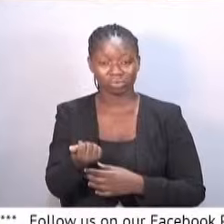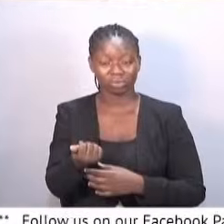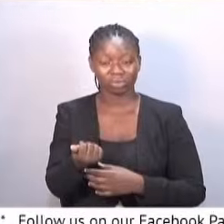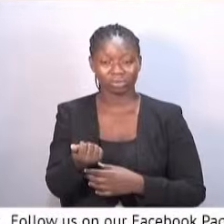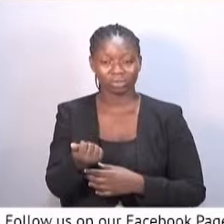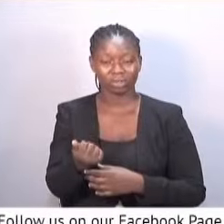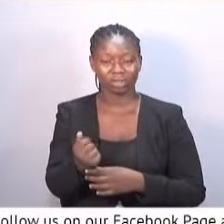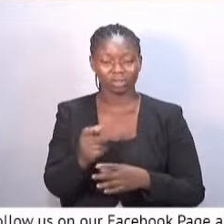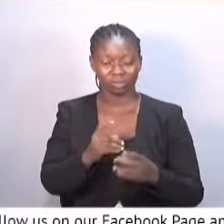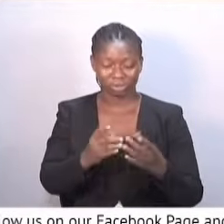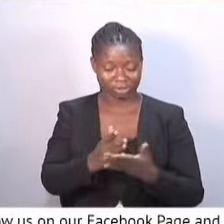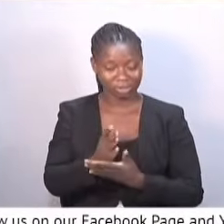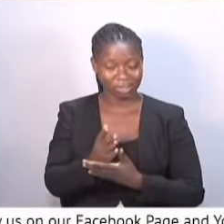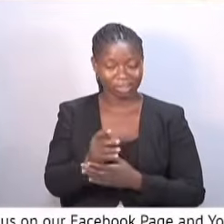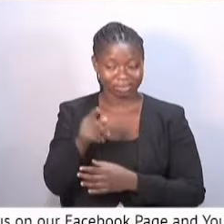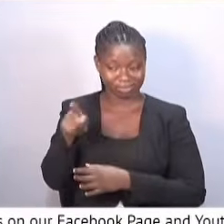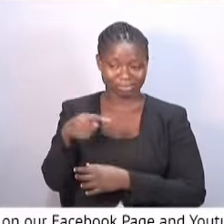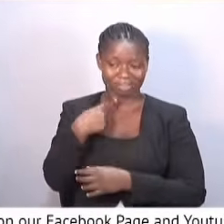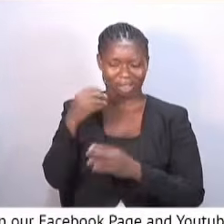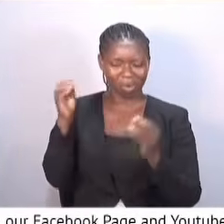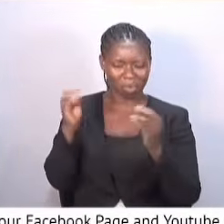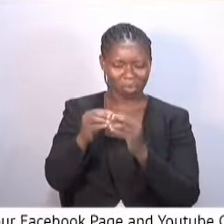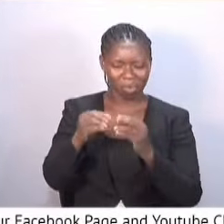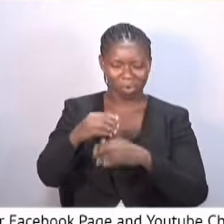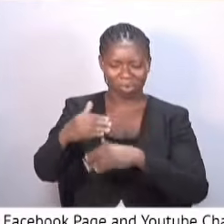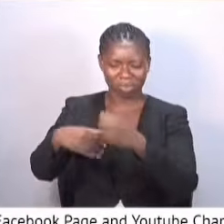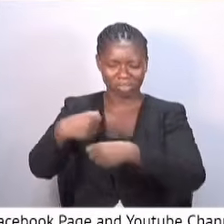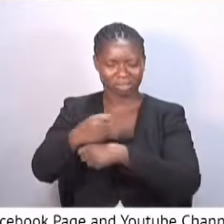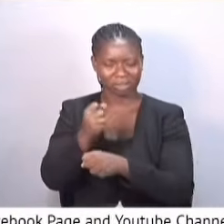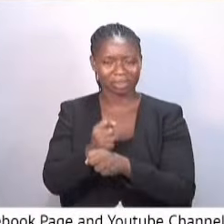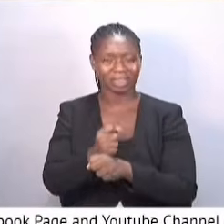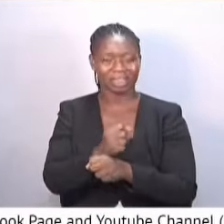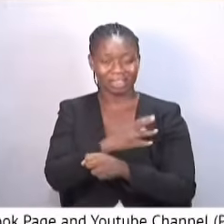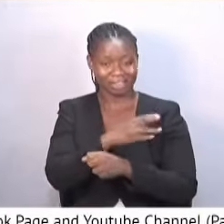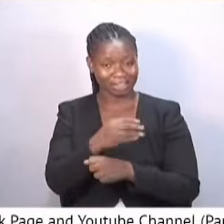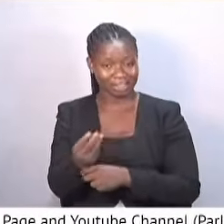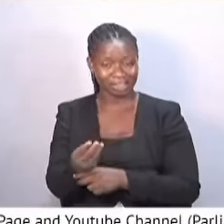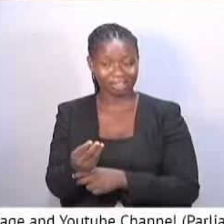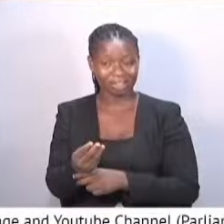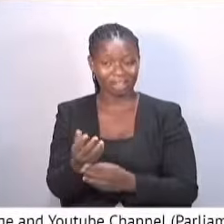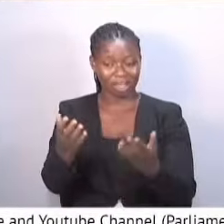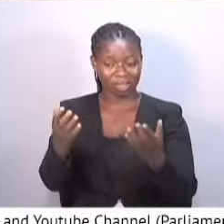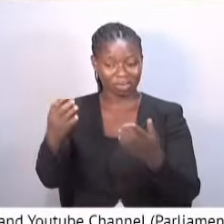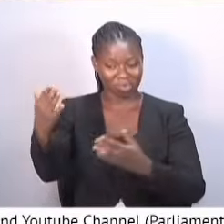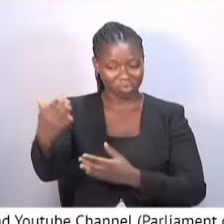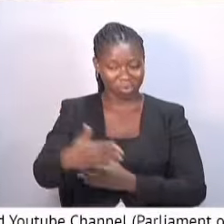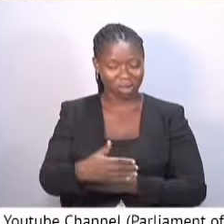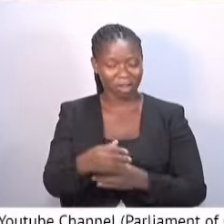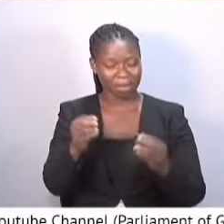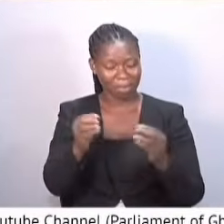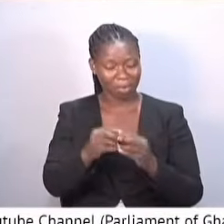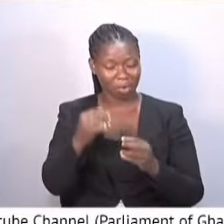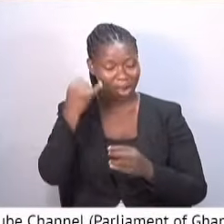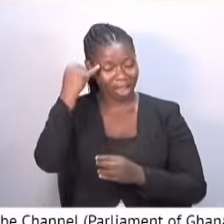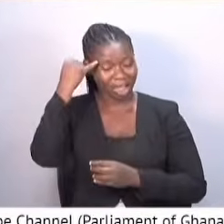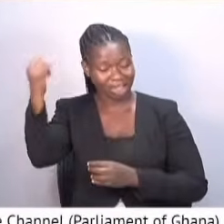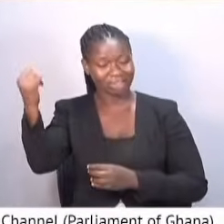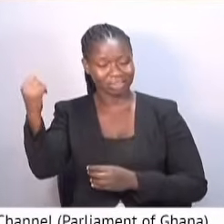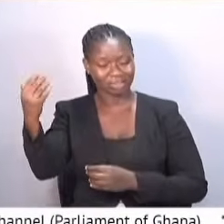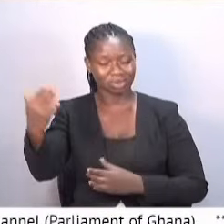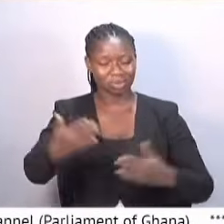put things in context? He said a lot of progress has been made and that he welcomes further